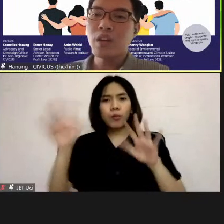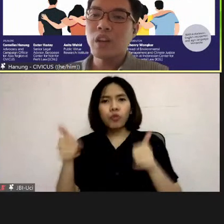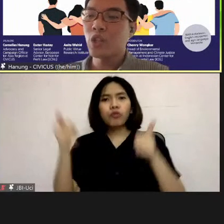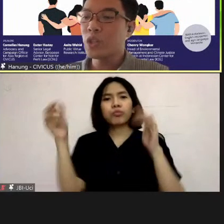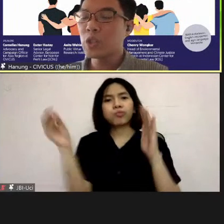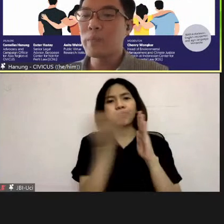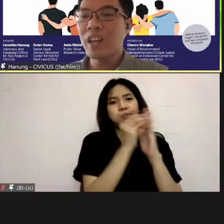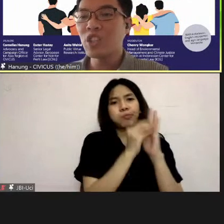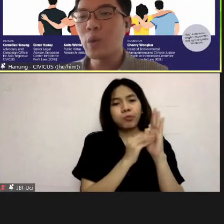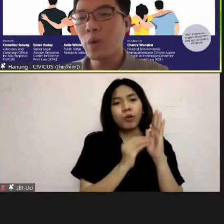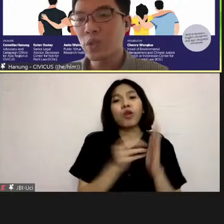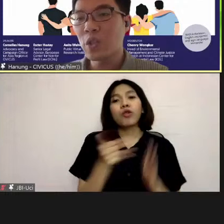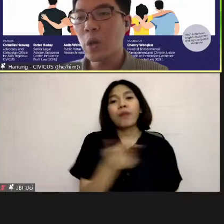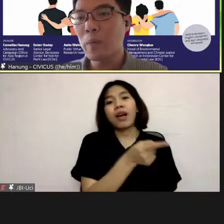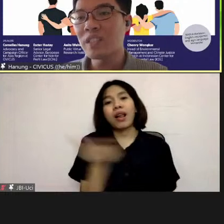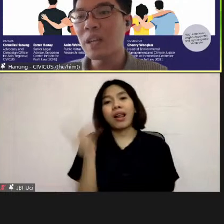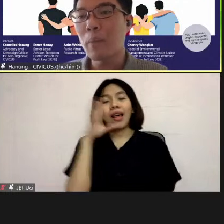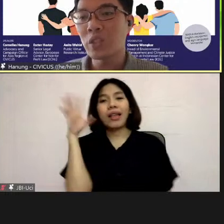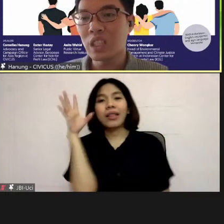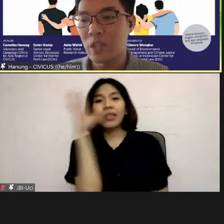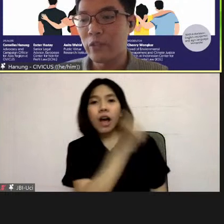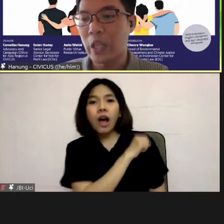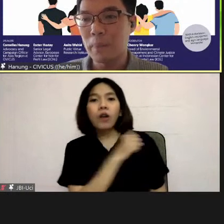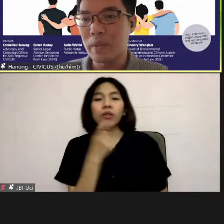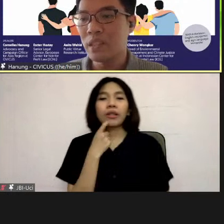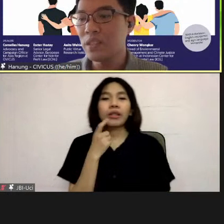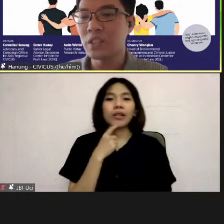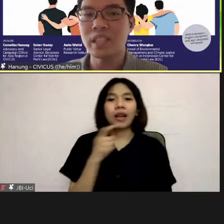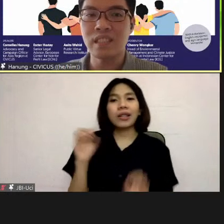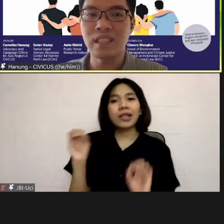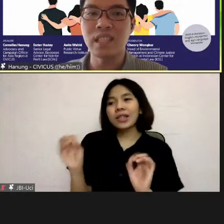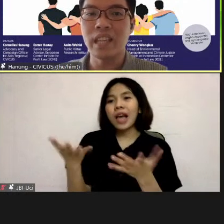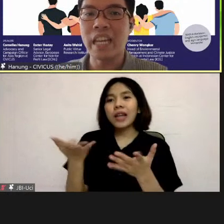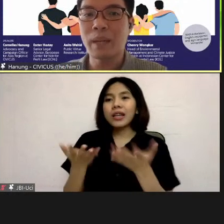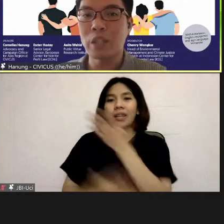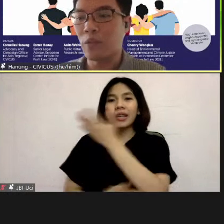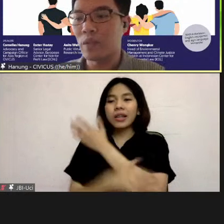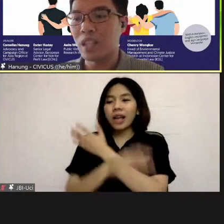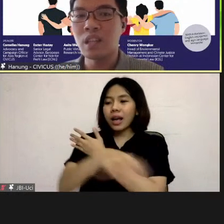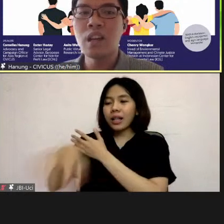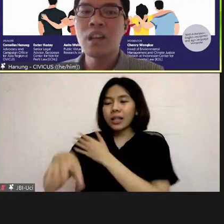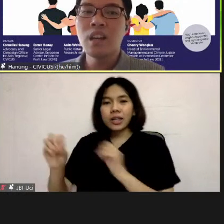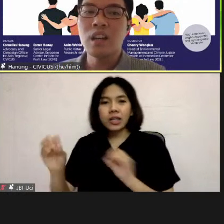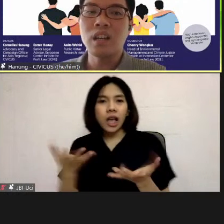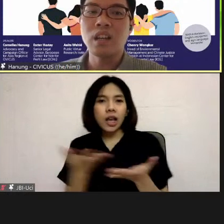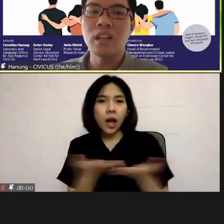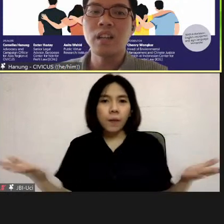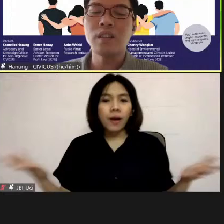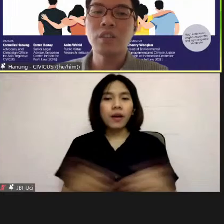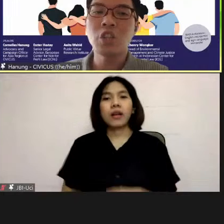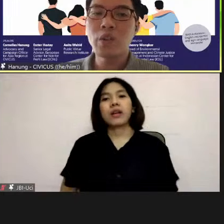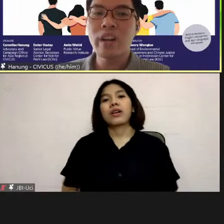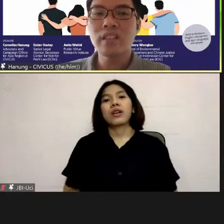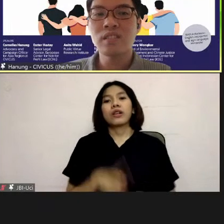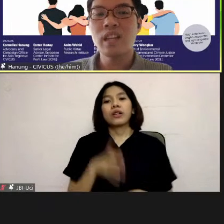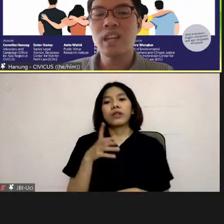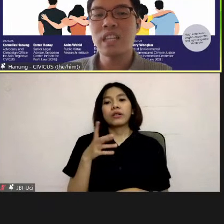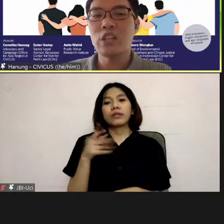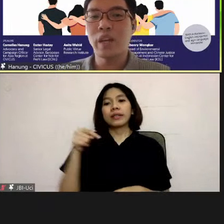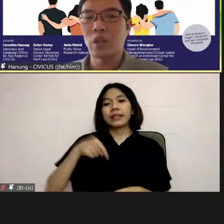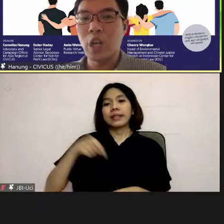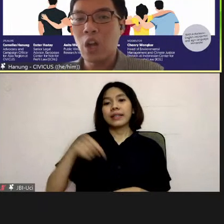And in order to balance, we also document some positive development, such as the enactment of the human